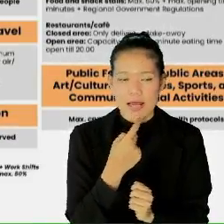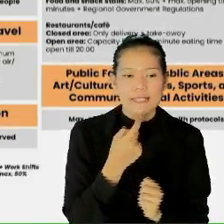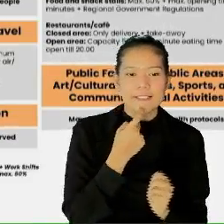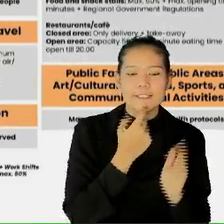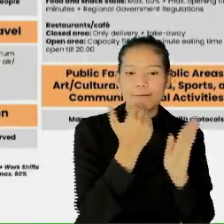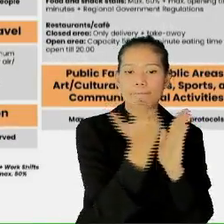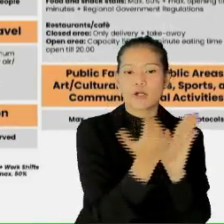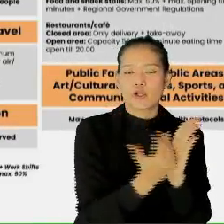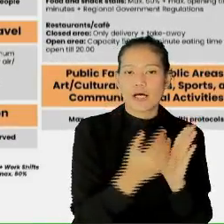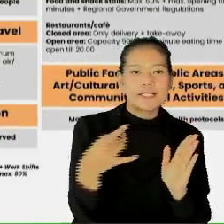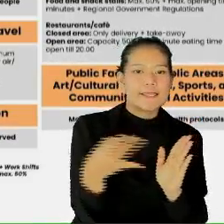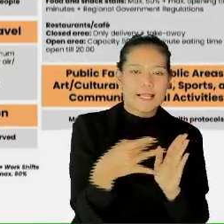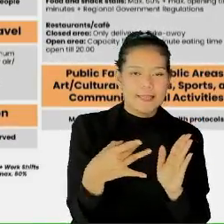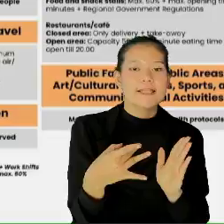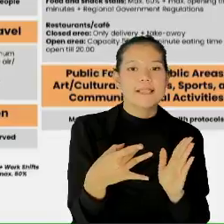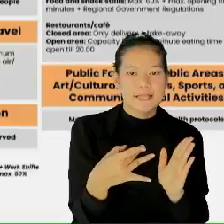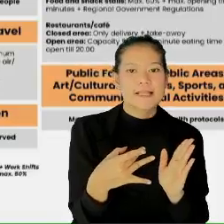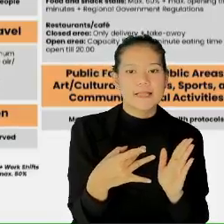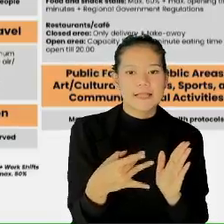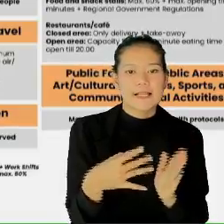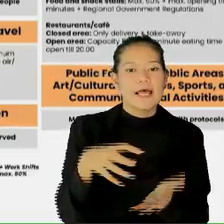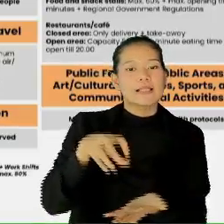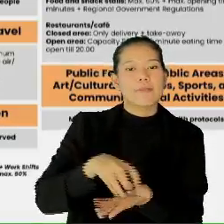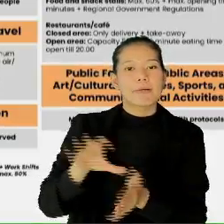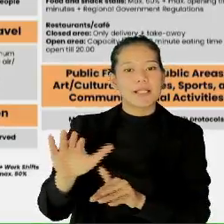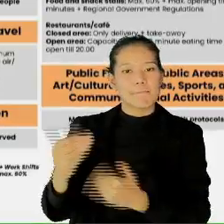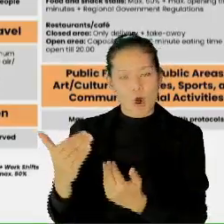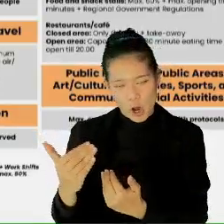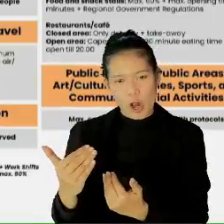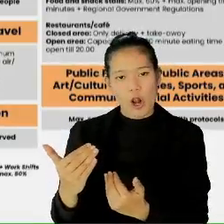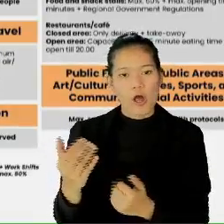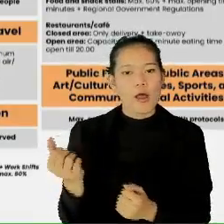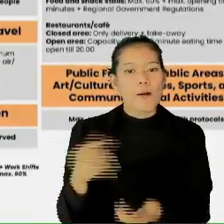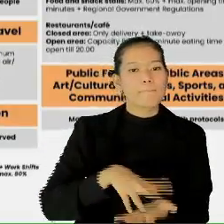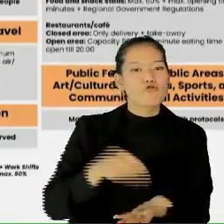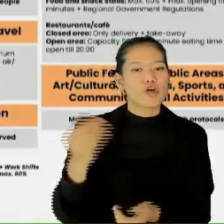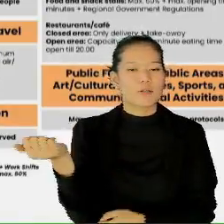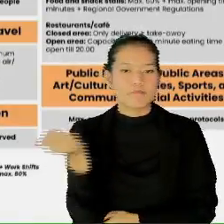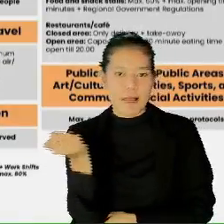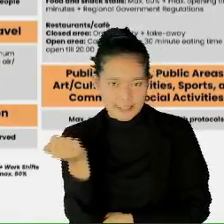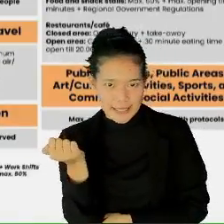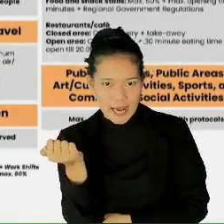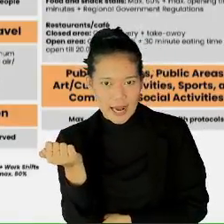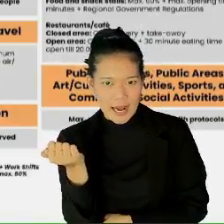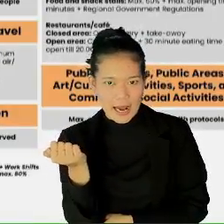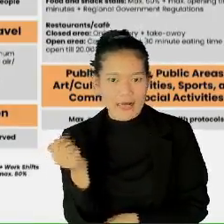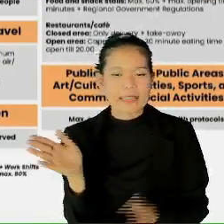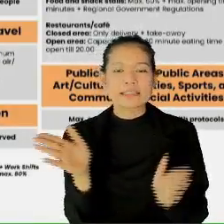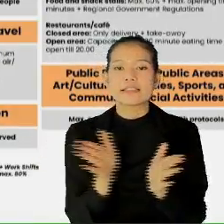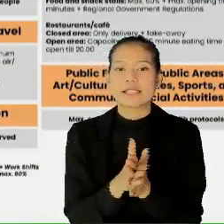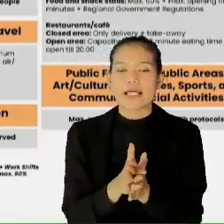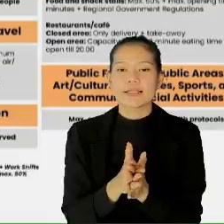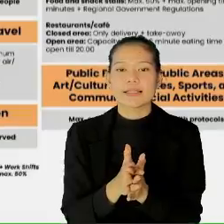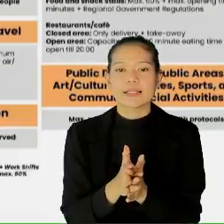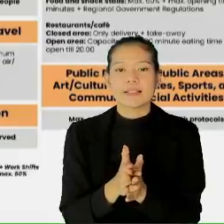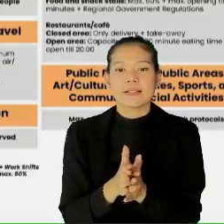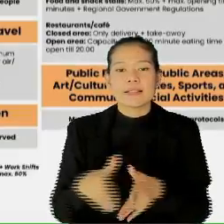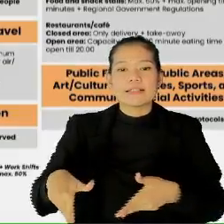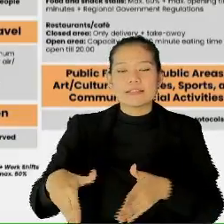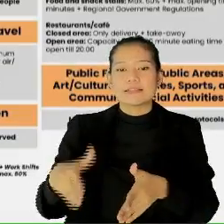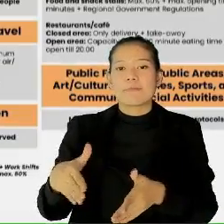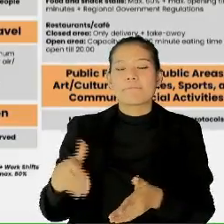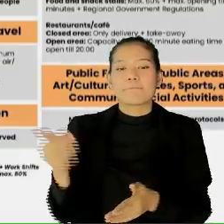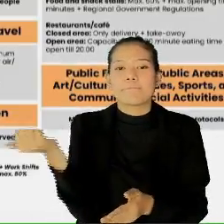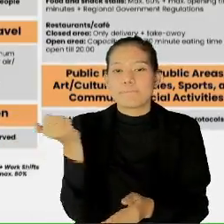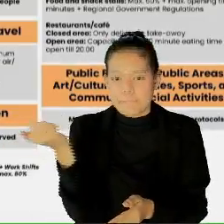health protocols in shopping centers, malls, and also trade centers with the restrictions